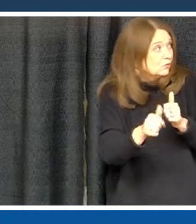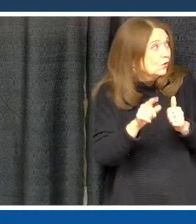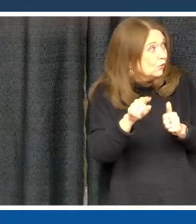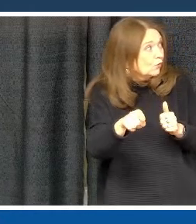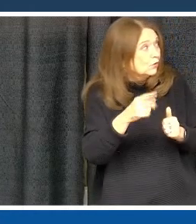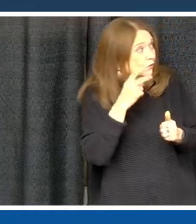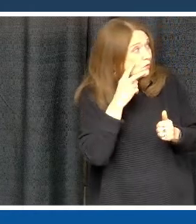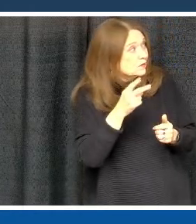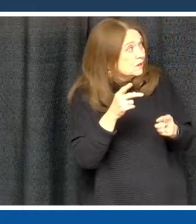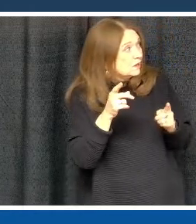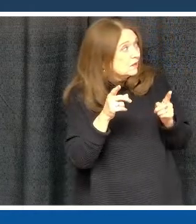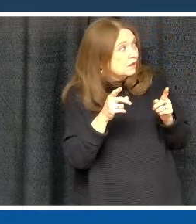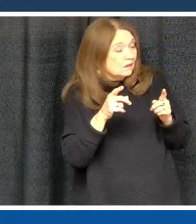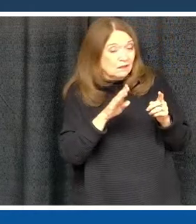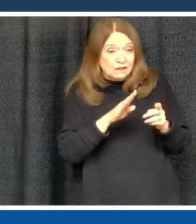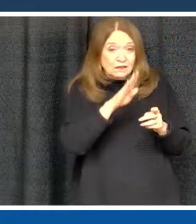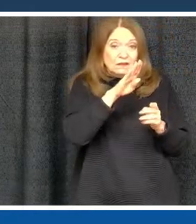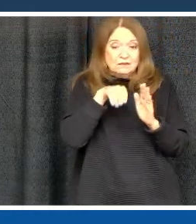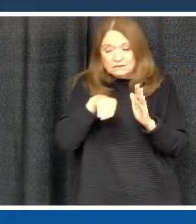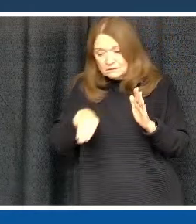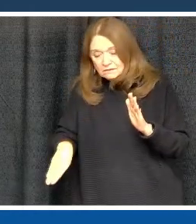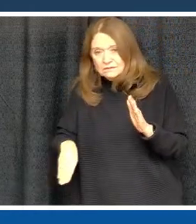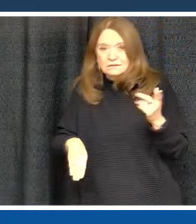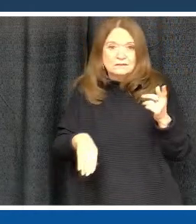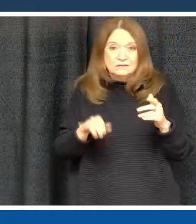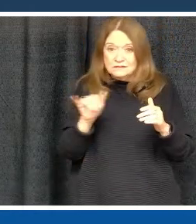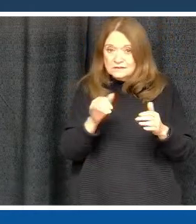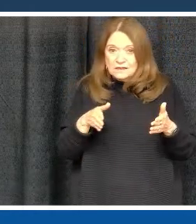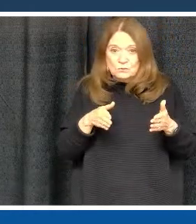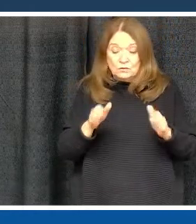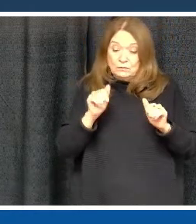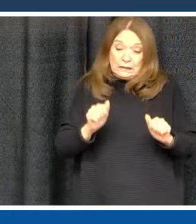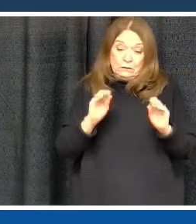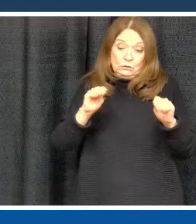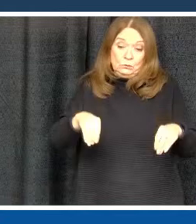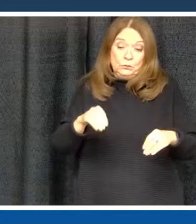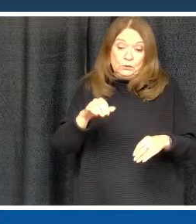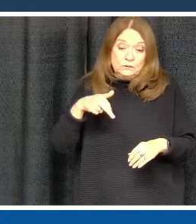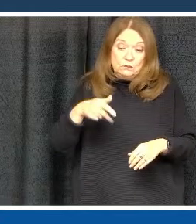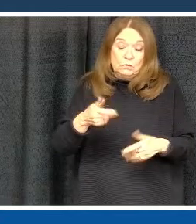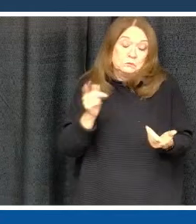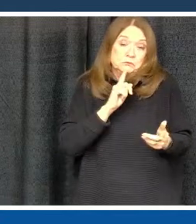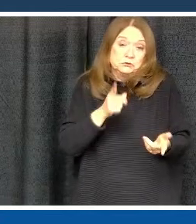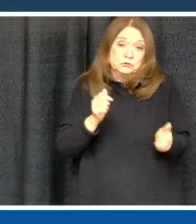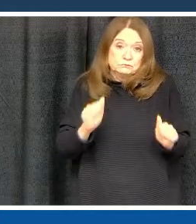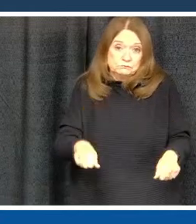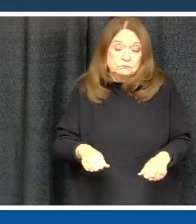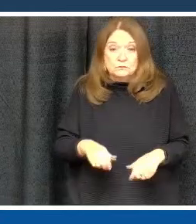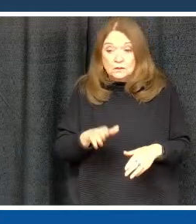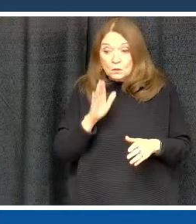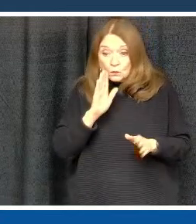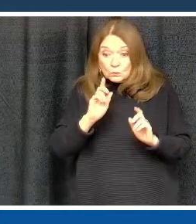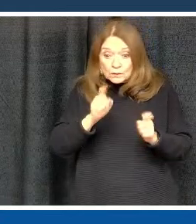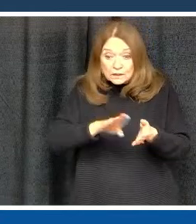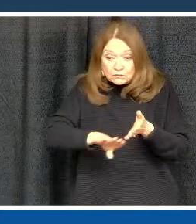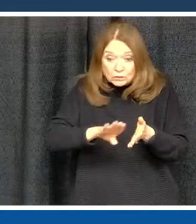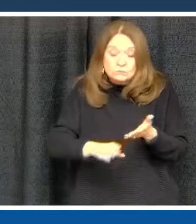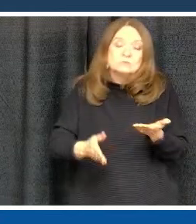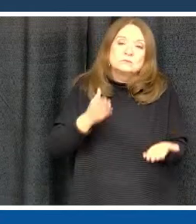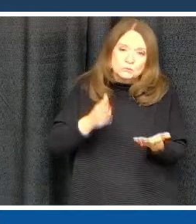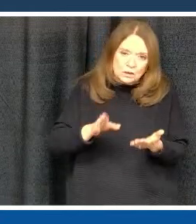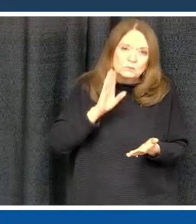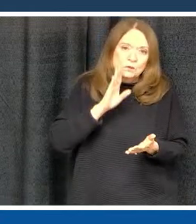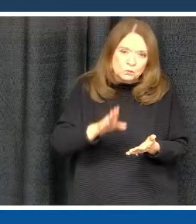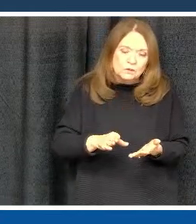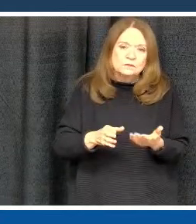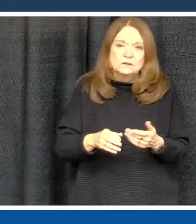downhill on one side, uphill on the other. So could you install sidewalks? Absolutely, you could install sidewalks. Would we grant waivers? Probably grant waivers on most of